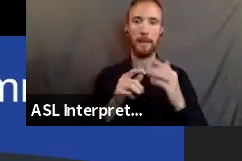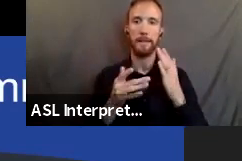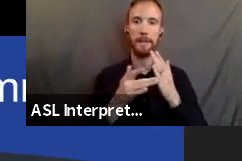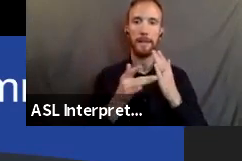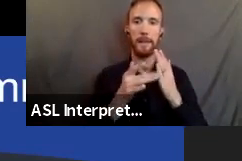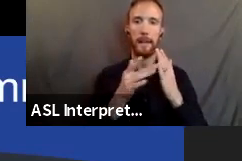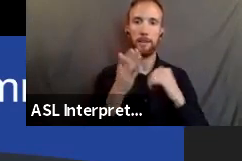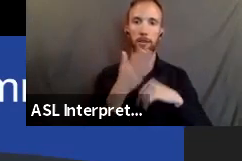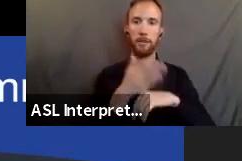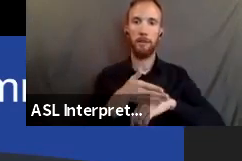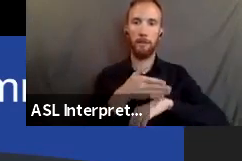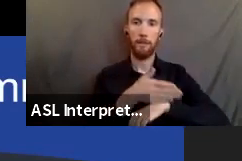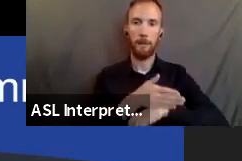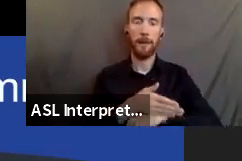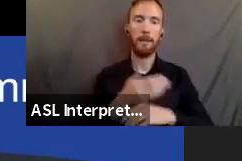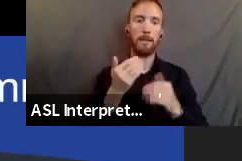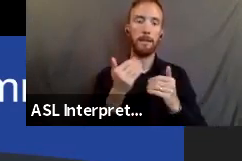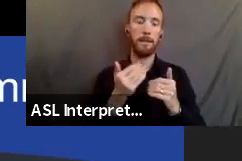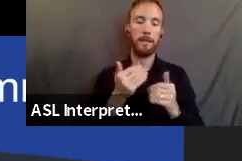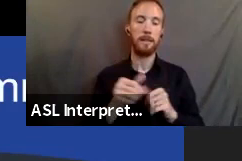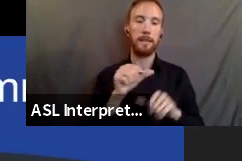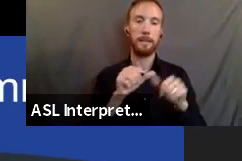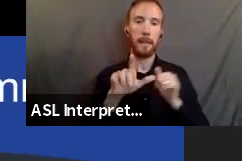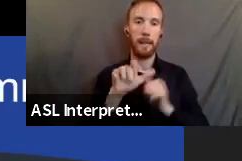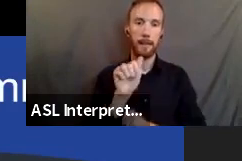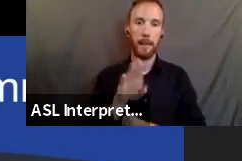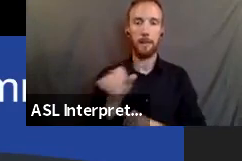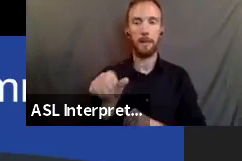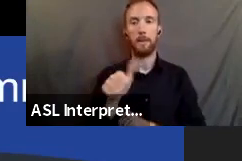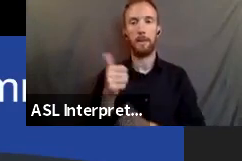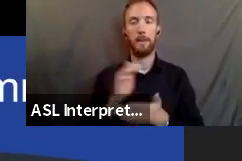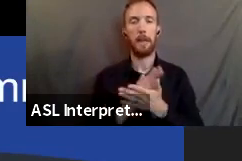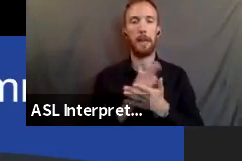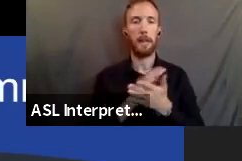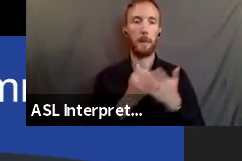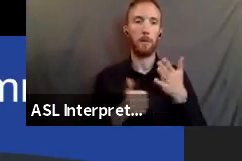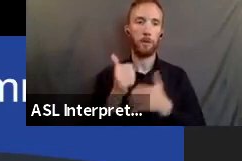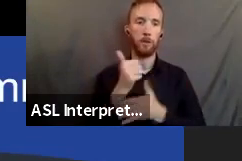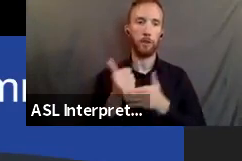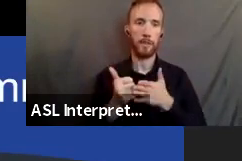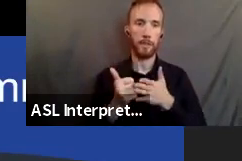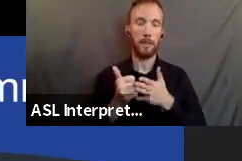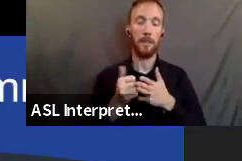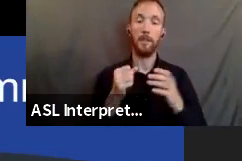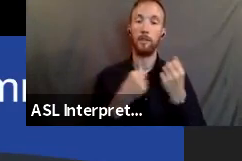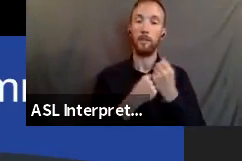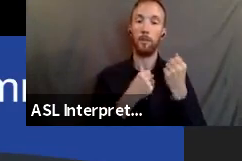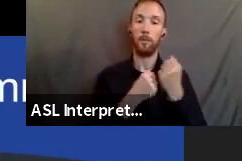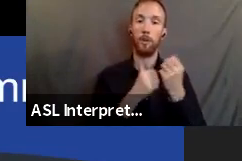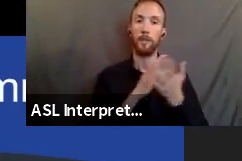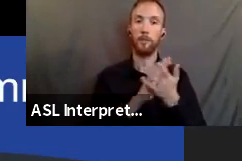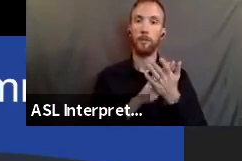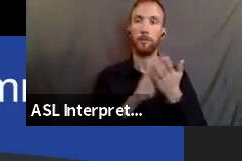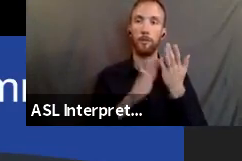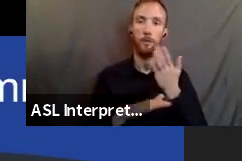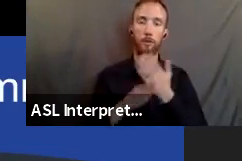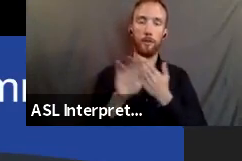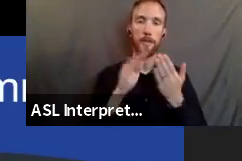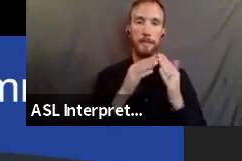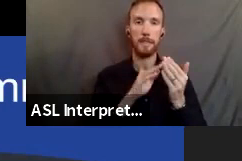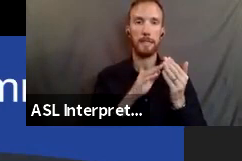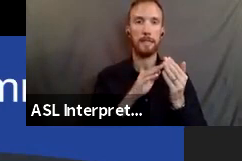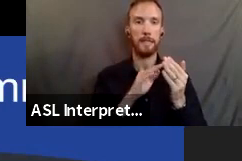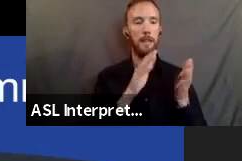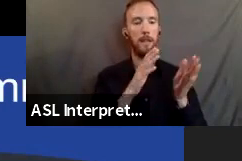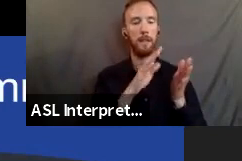modern science labs and other academic priorities to support our schools throughout the city this plan provides funding in six main